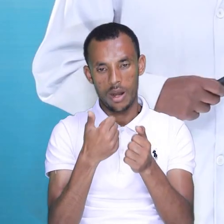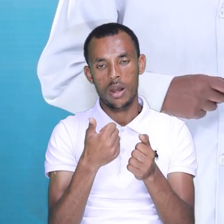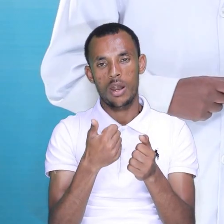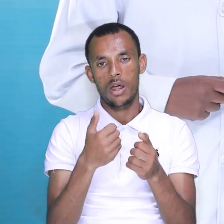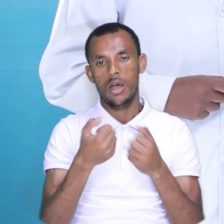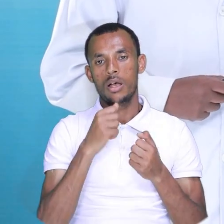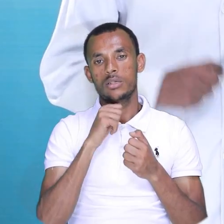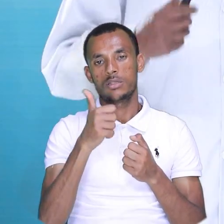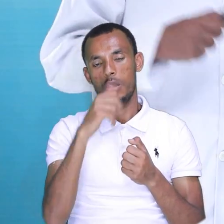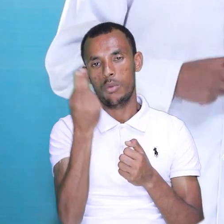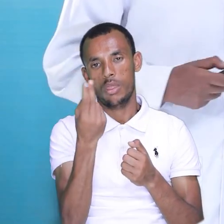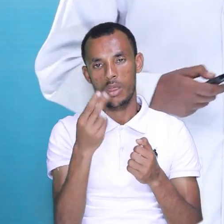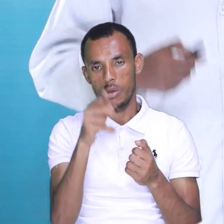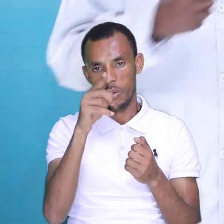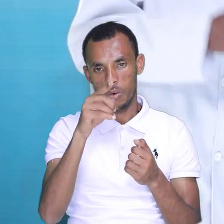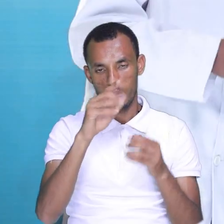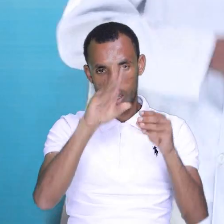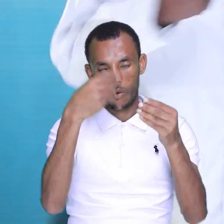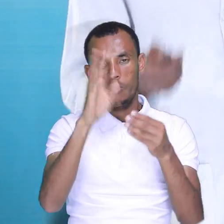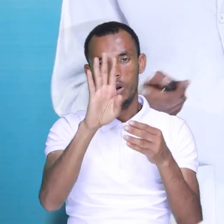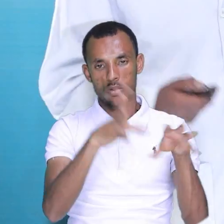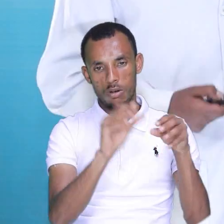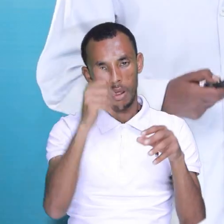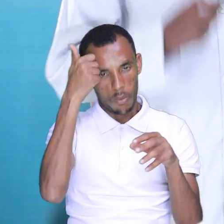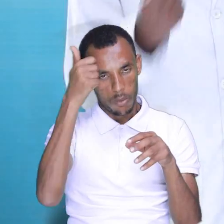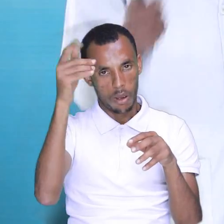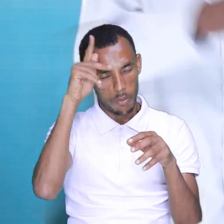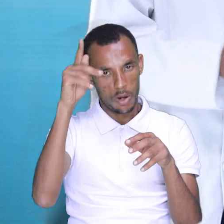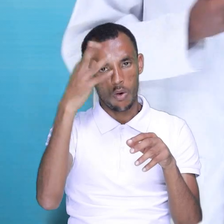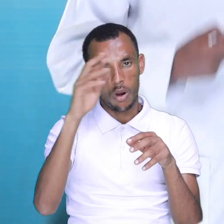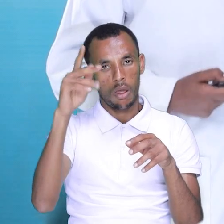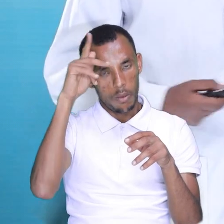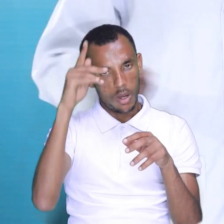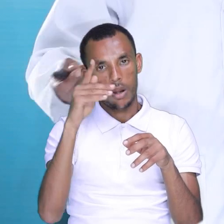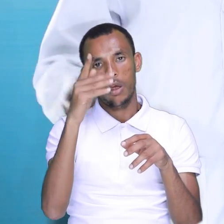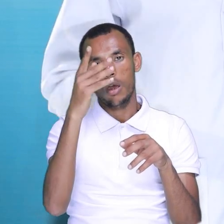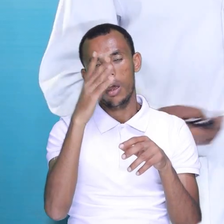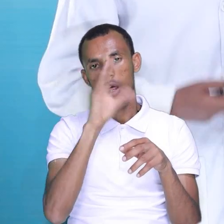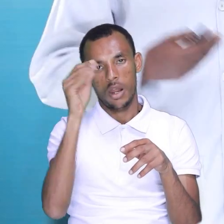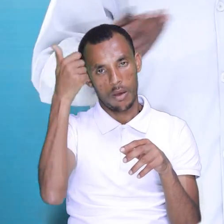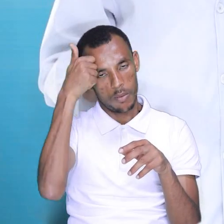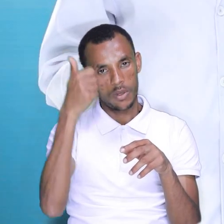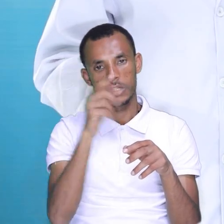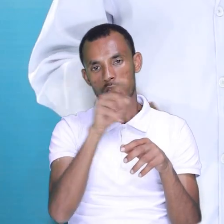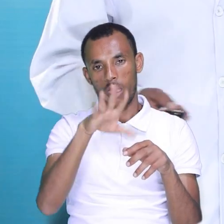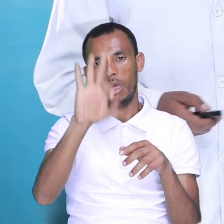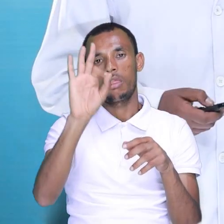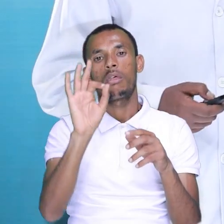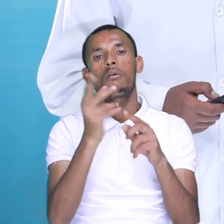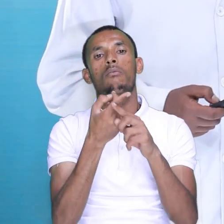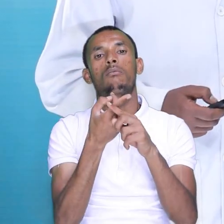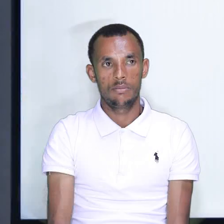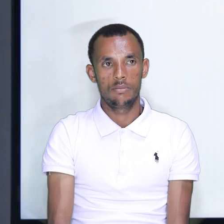importance. You can give that for student Abebe and Kabada, or Kabada and Abebe. Both have got their free